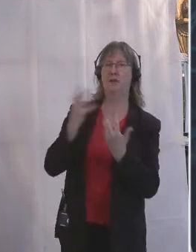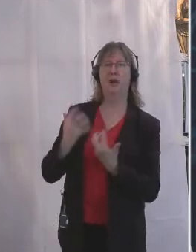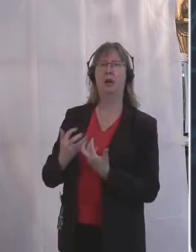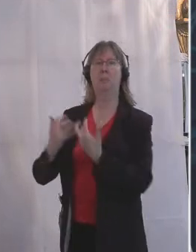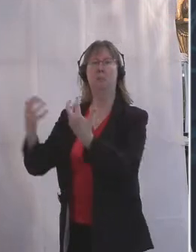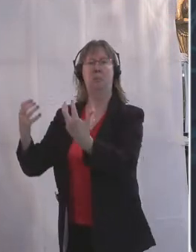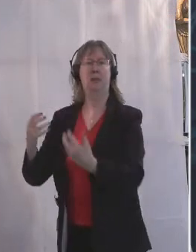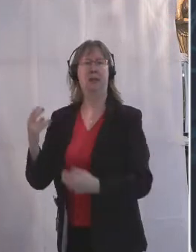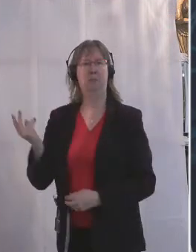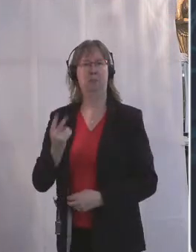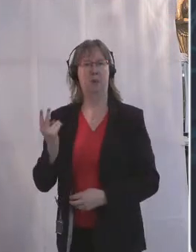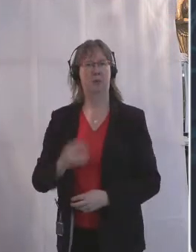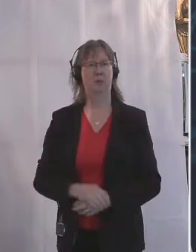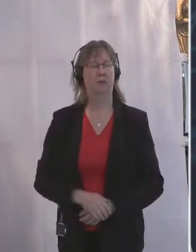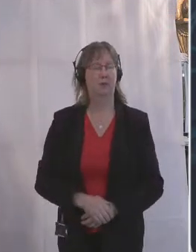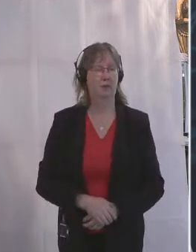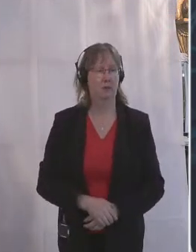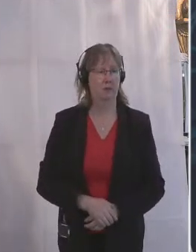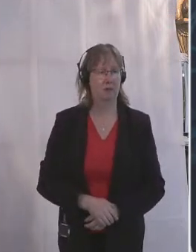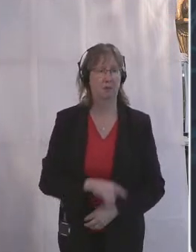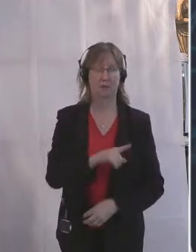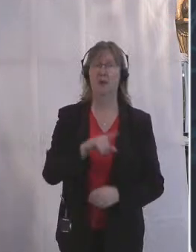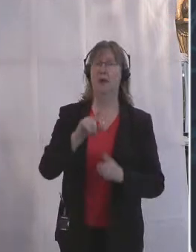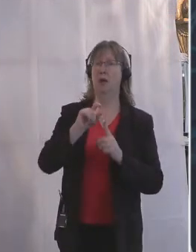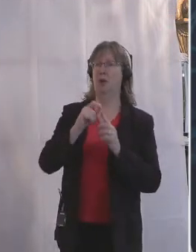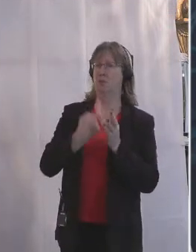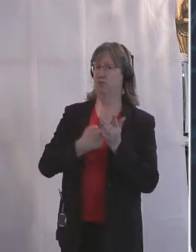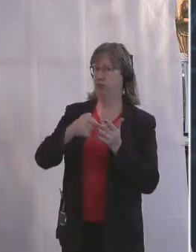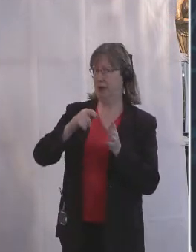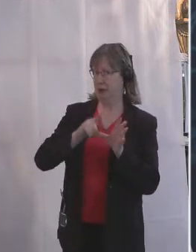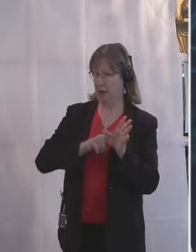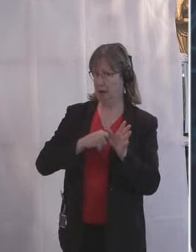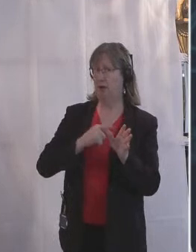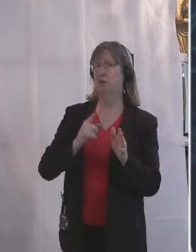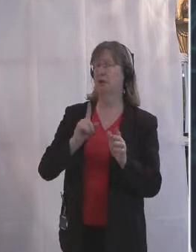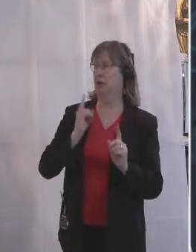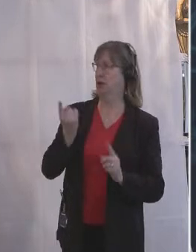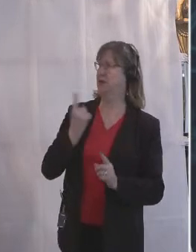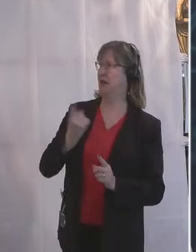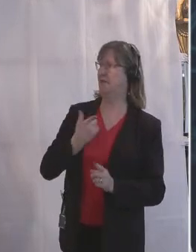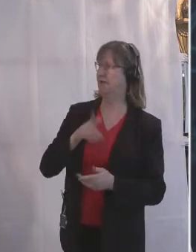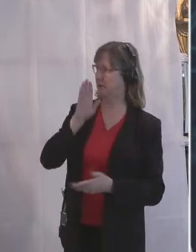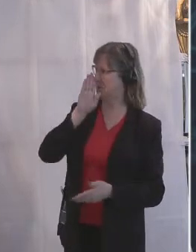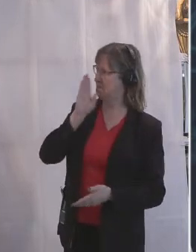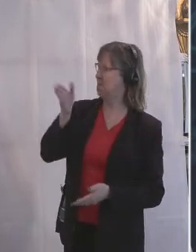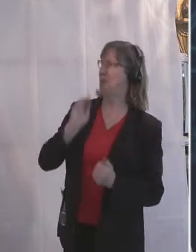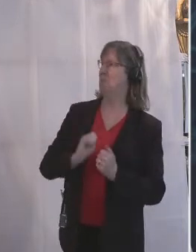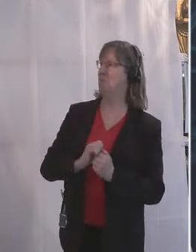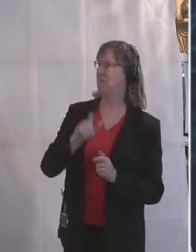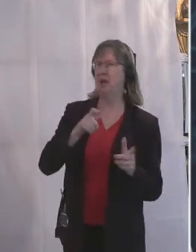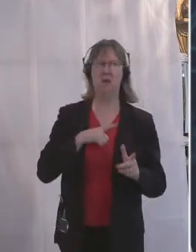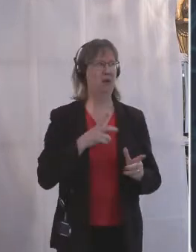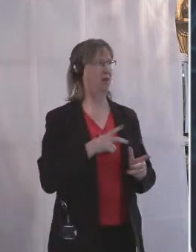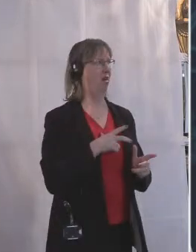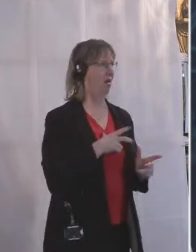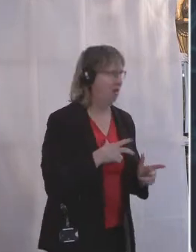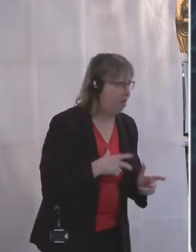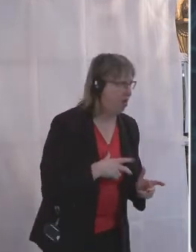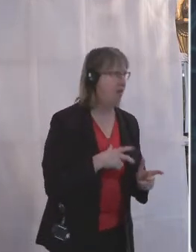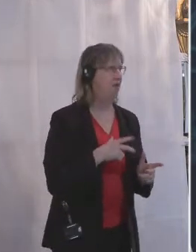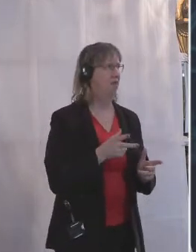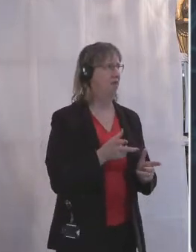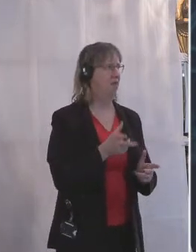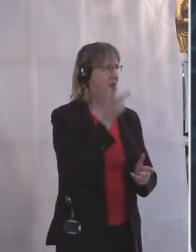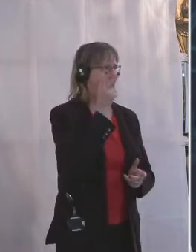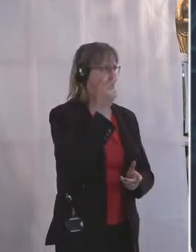She says it, how she sees it, and people listen. And again, I'm sure you'll find that out